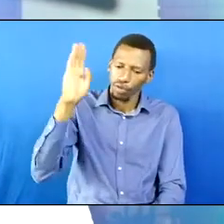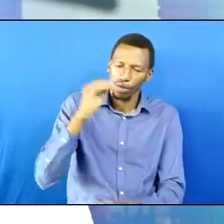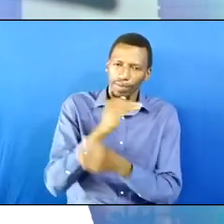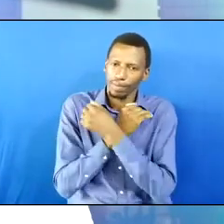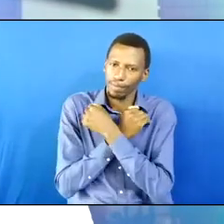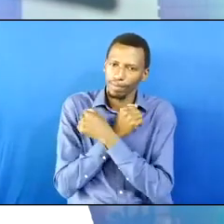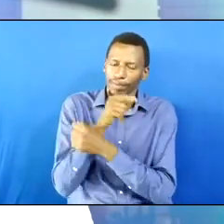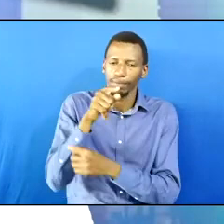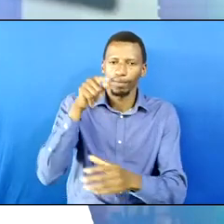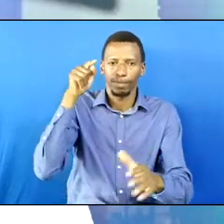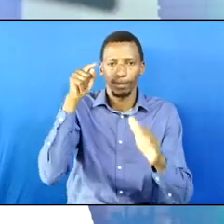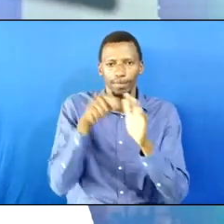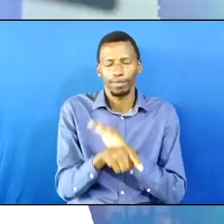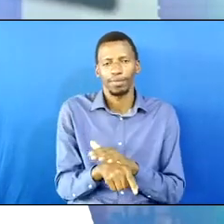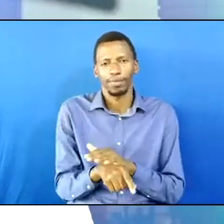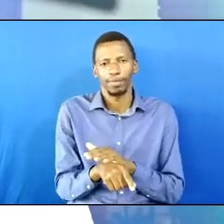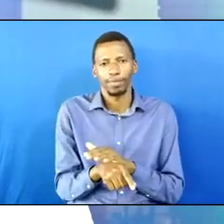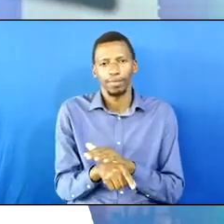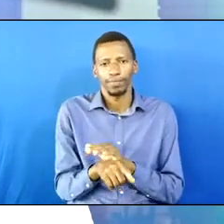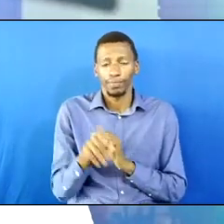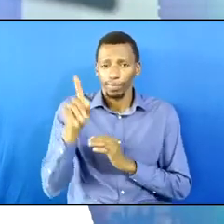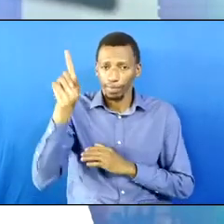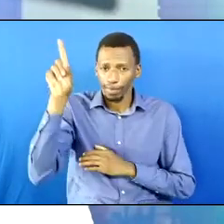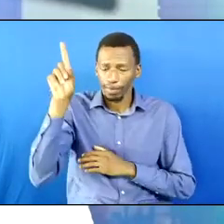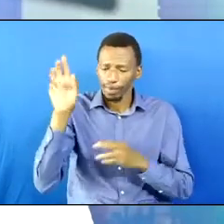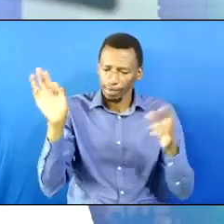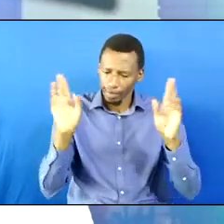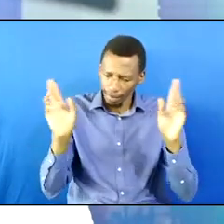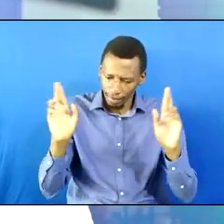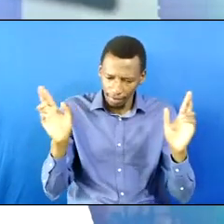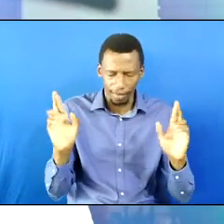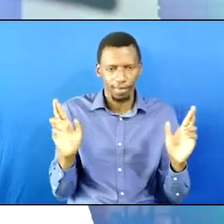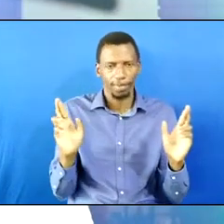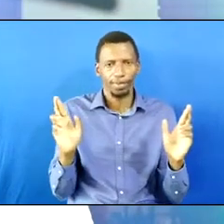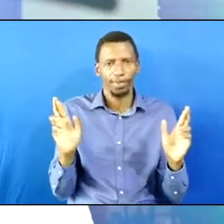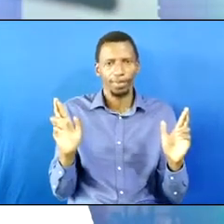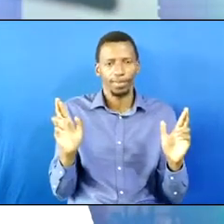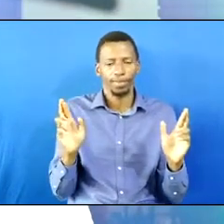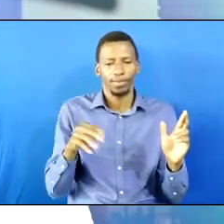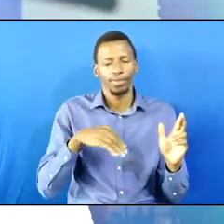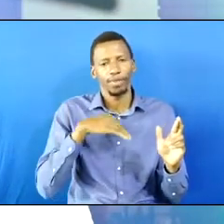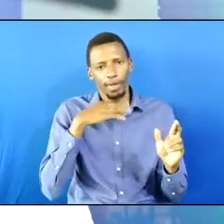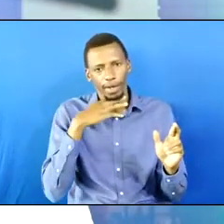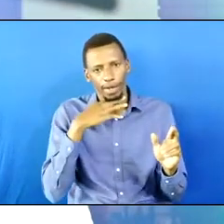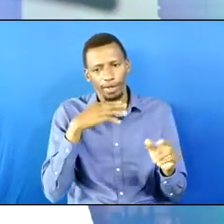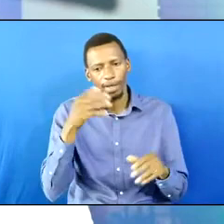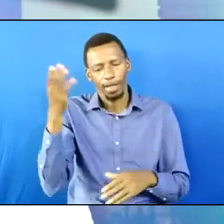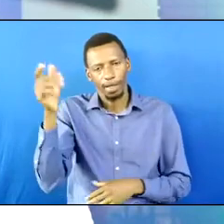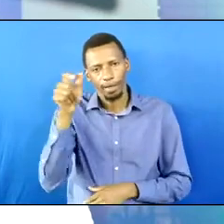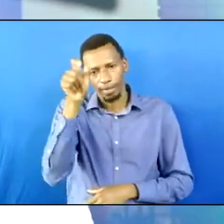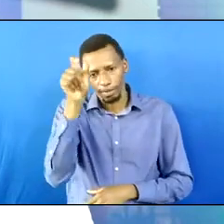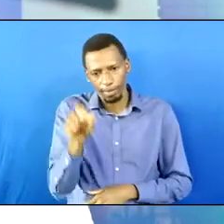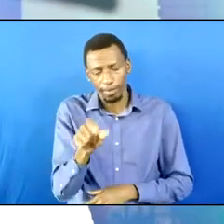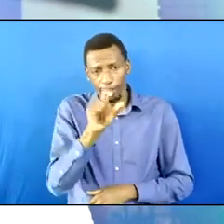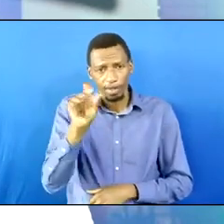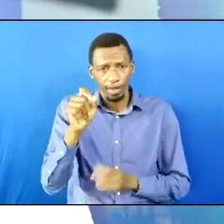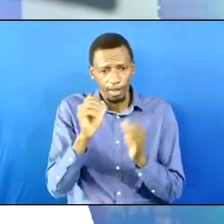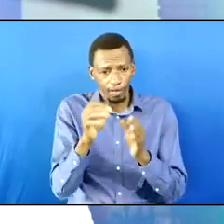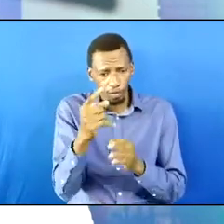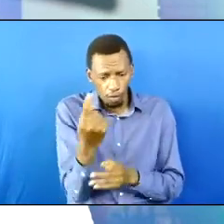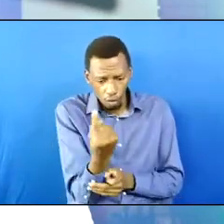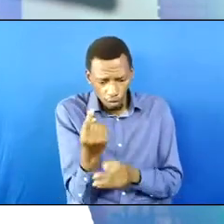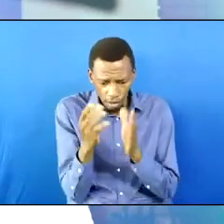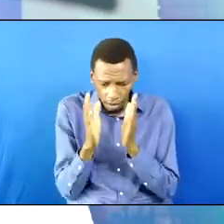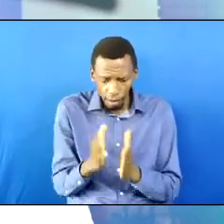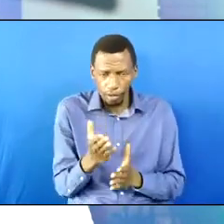much. In fact, he could die at the cross if you were the only person on